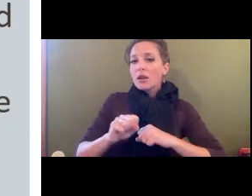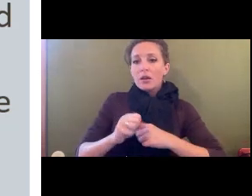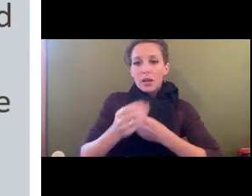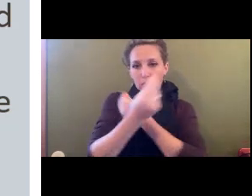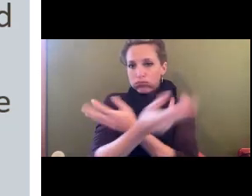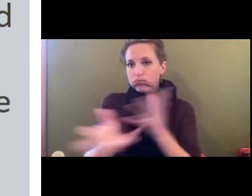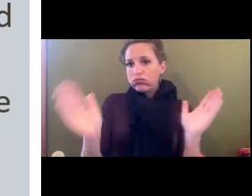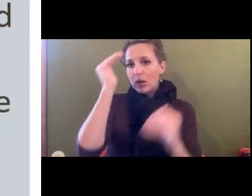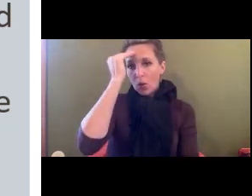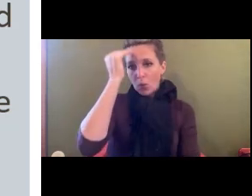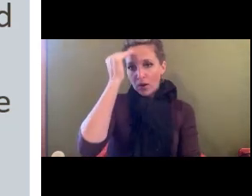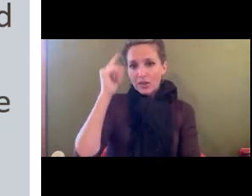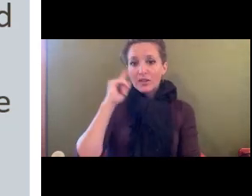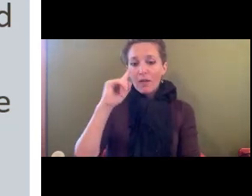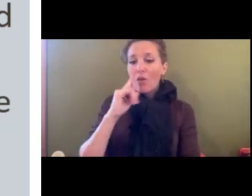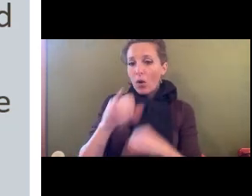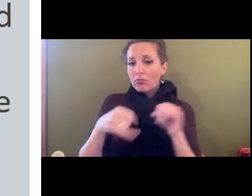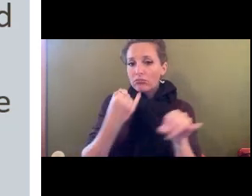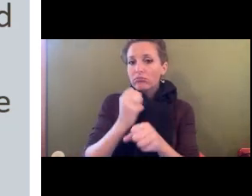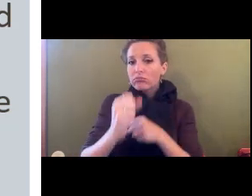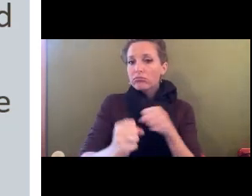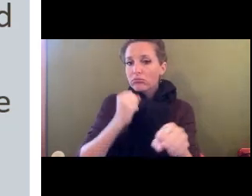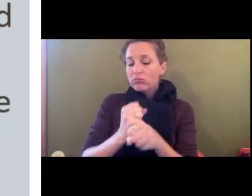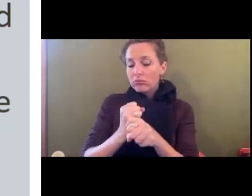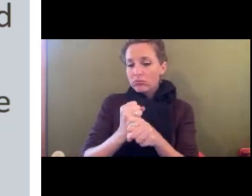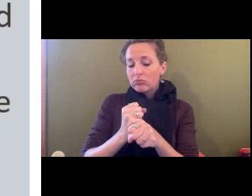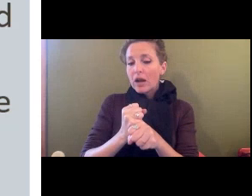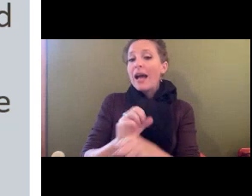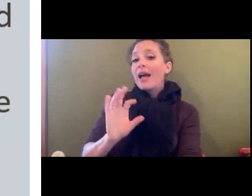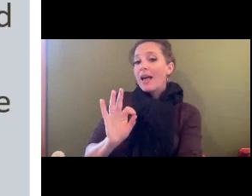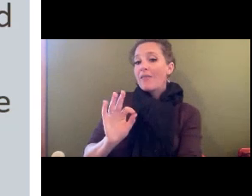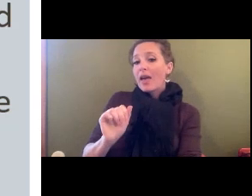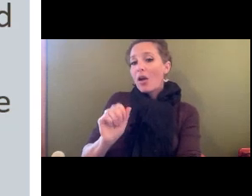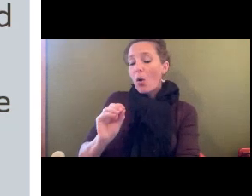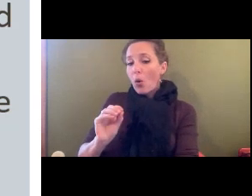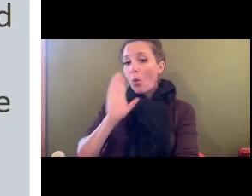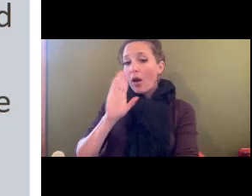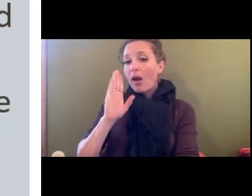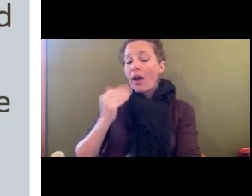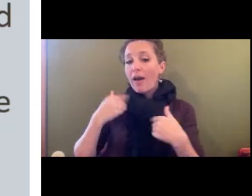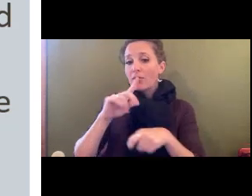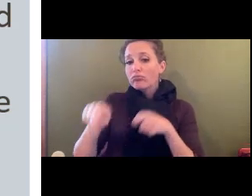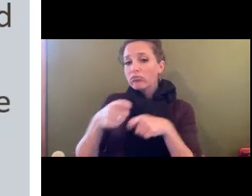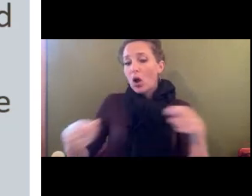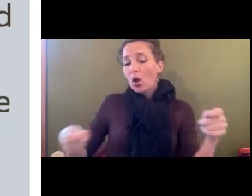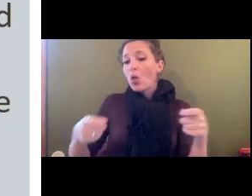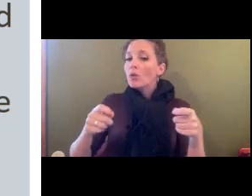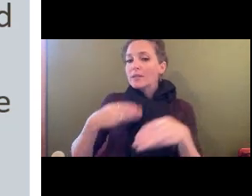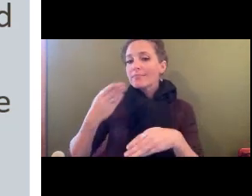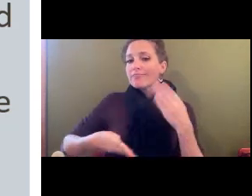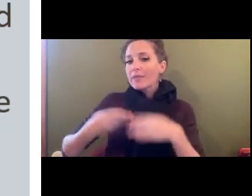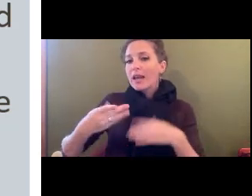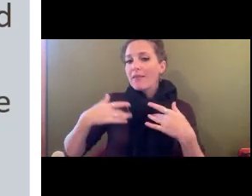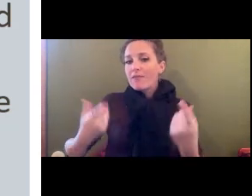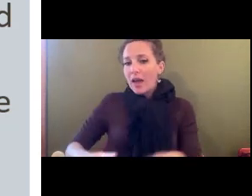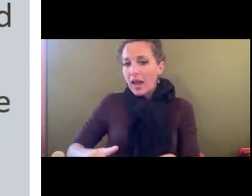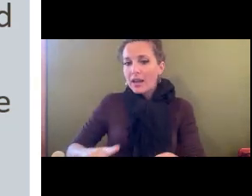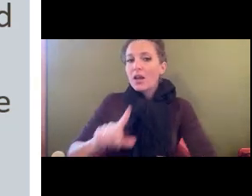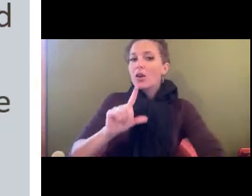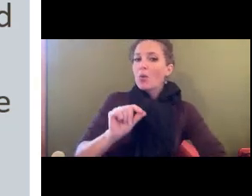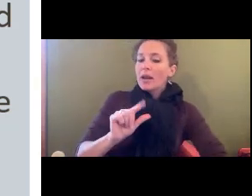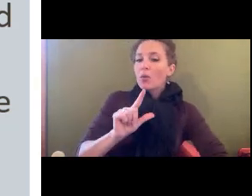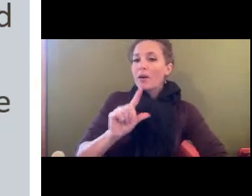also host a closing event at the end of 2026 or early 2027. And one other thing that I'd really like